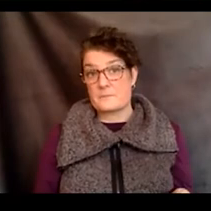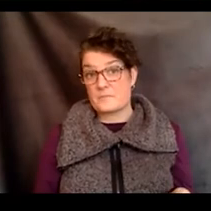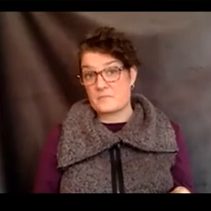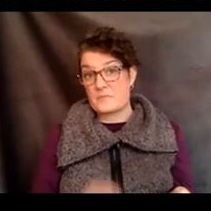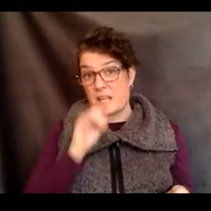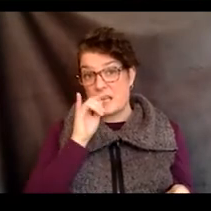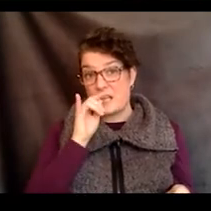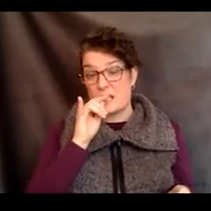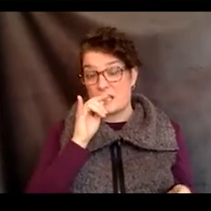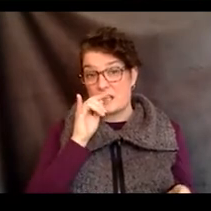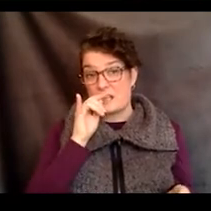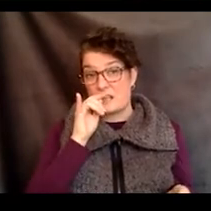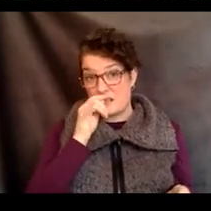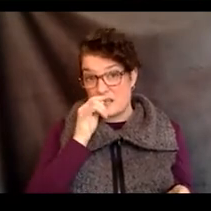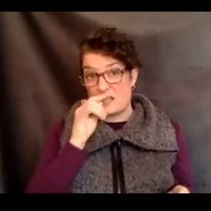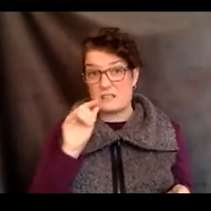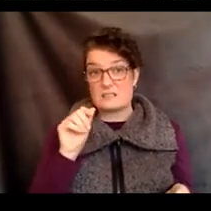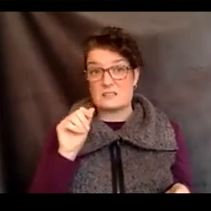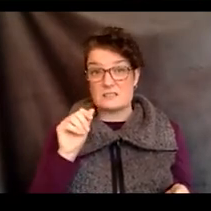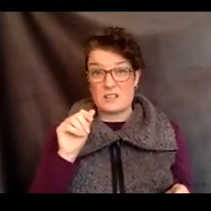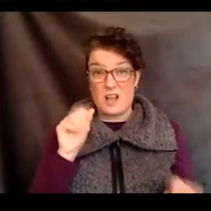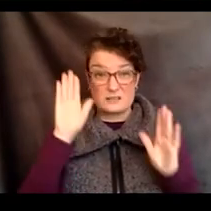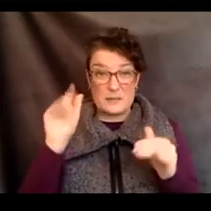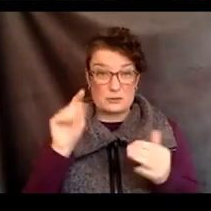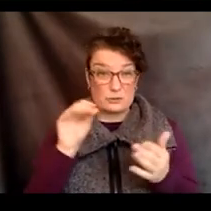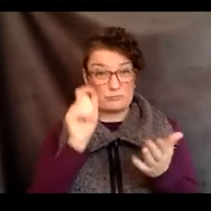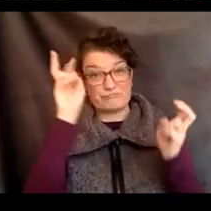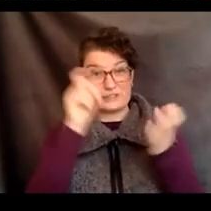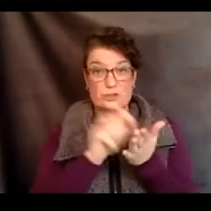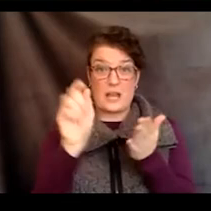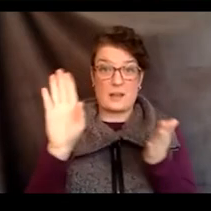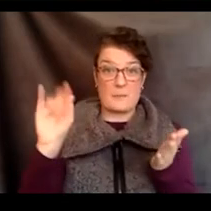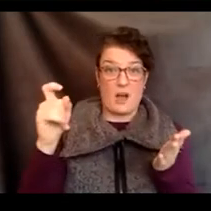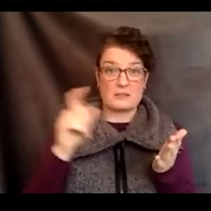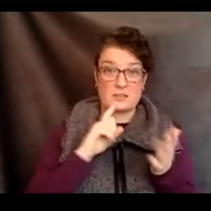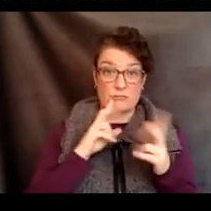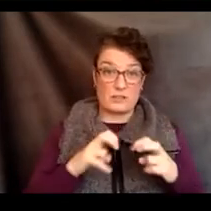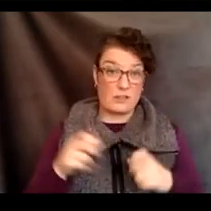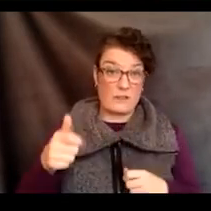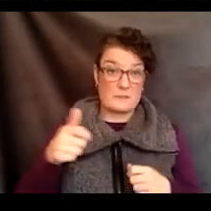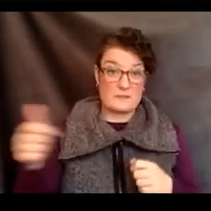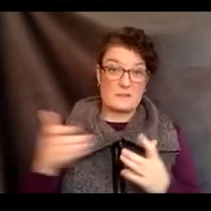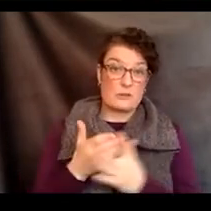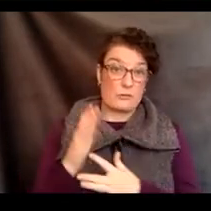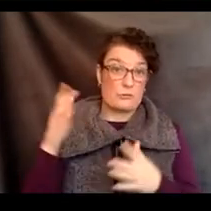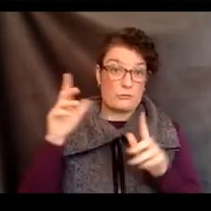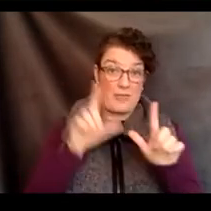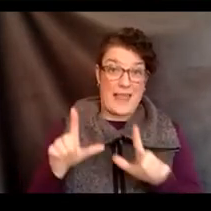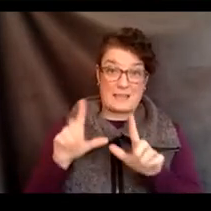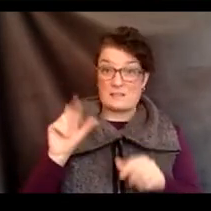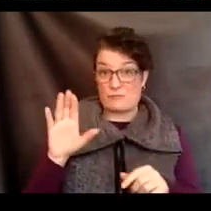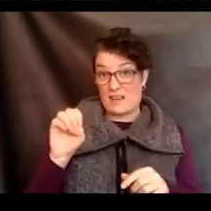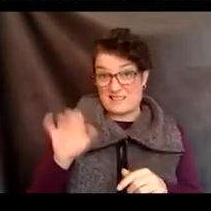kids are being asked to check a box and to really kind of look at themselves through the lens of race. And that's how we do